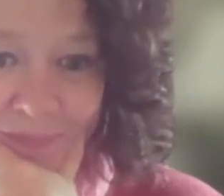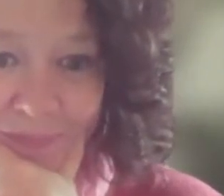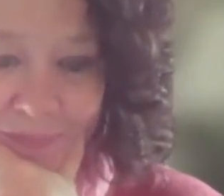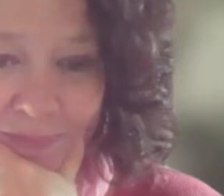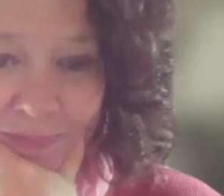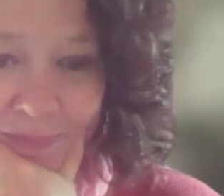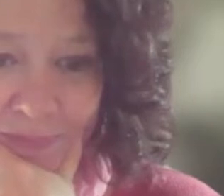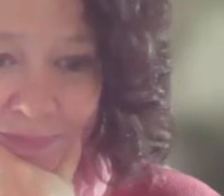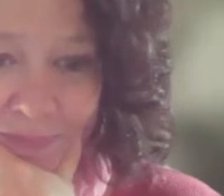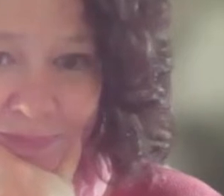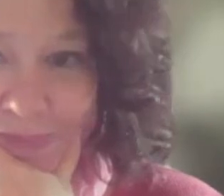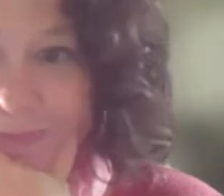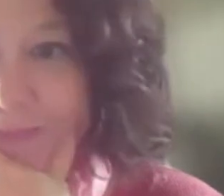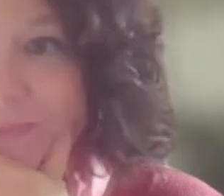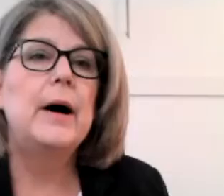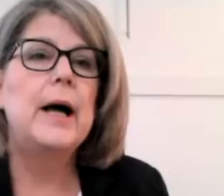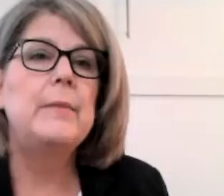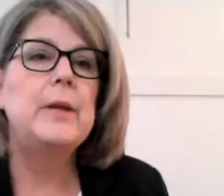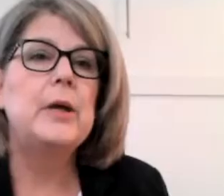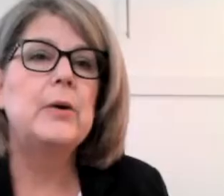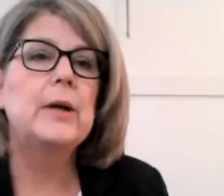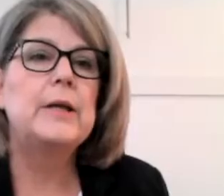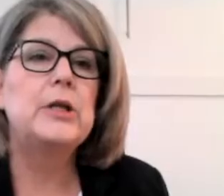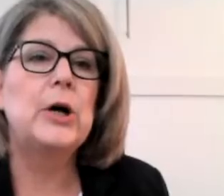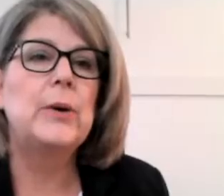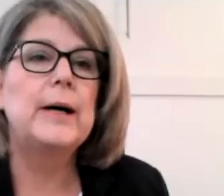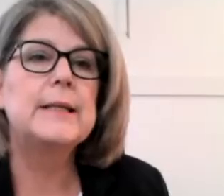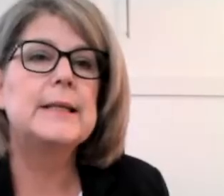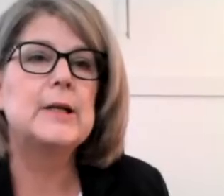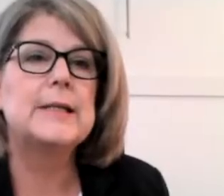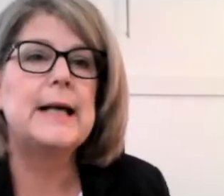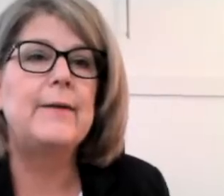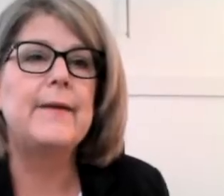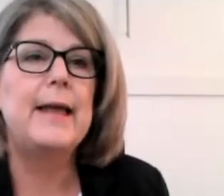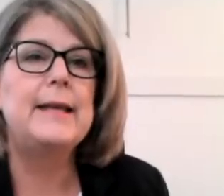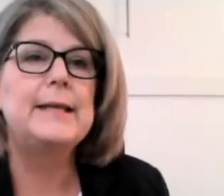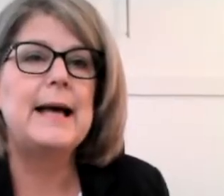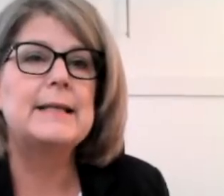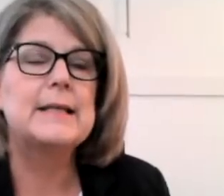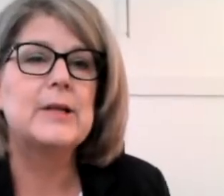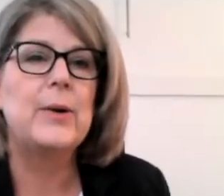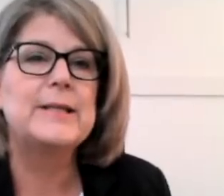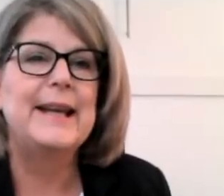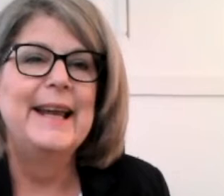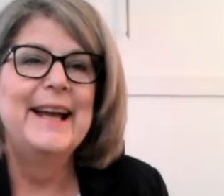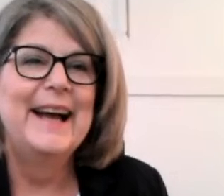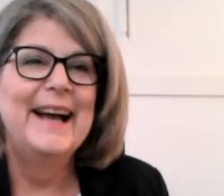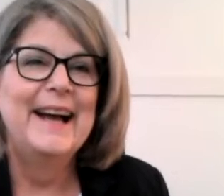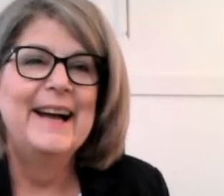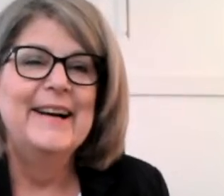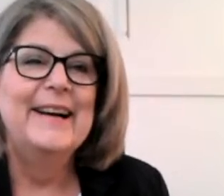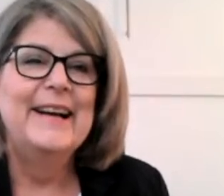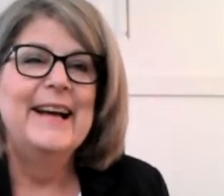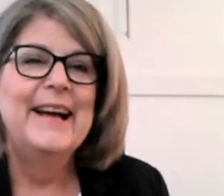Mary to unmute and show us herself and ask us your question.